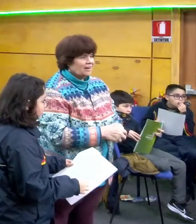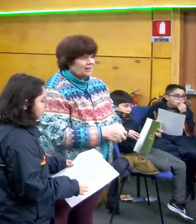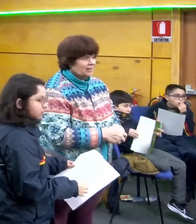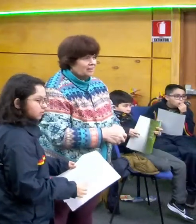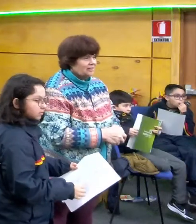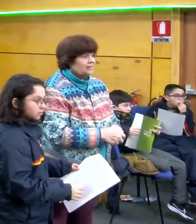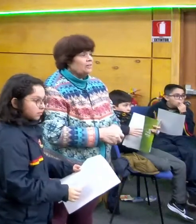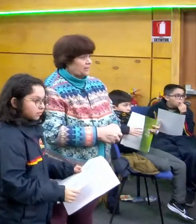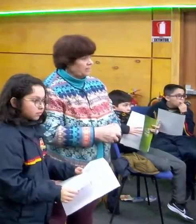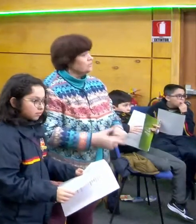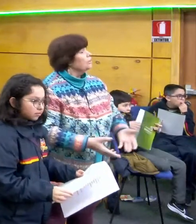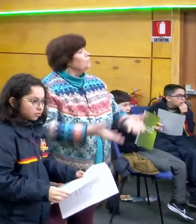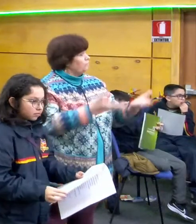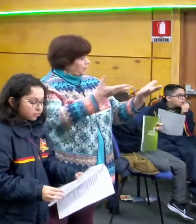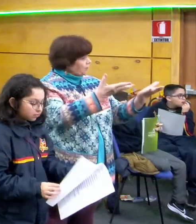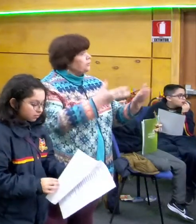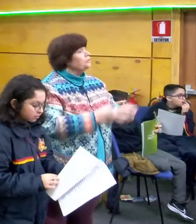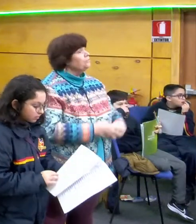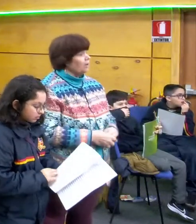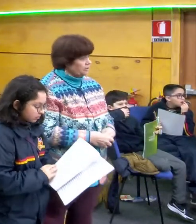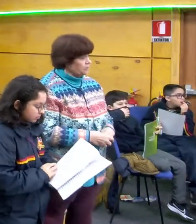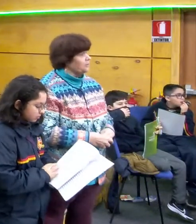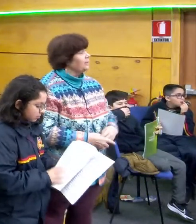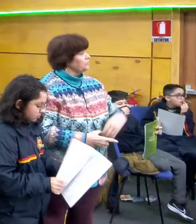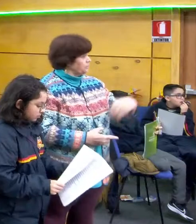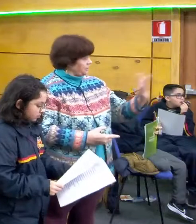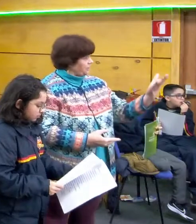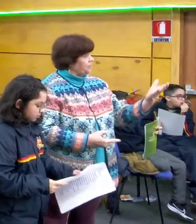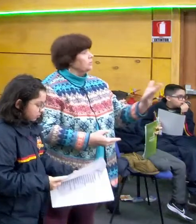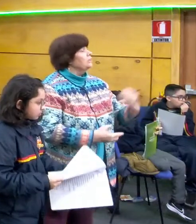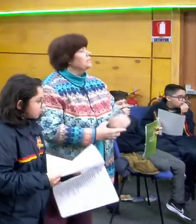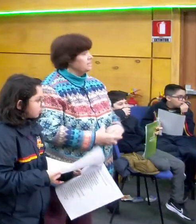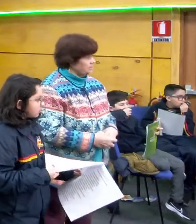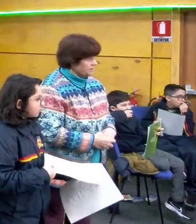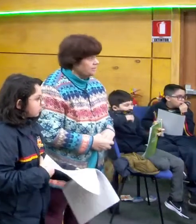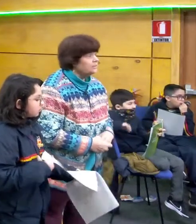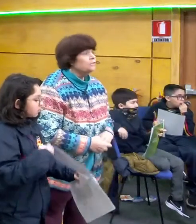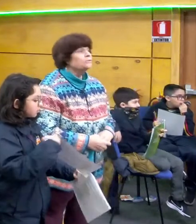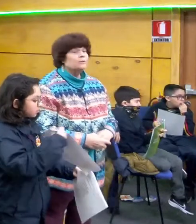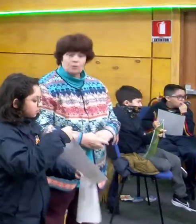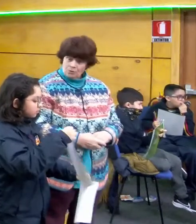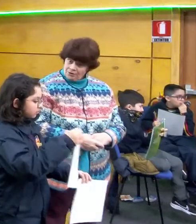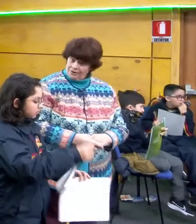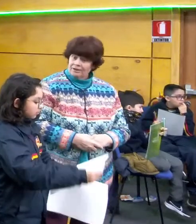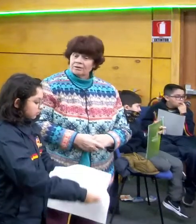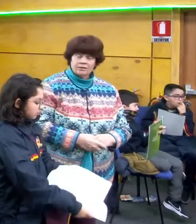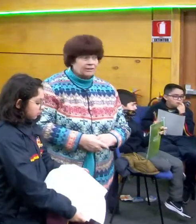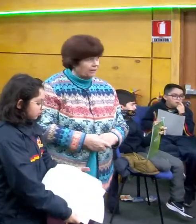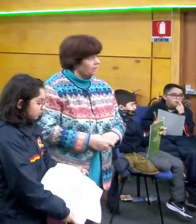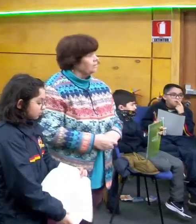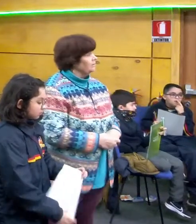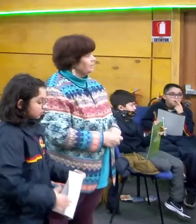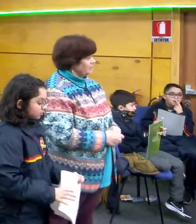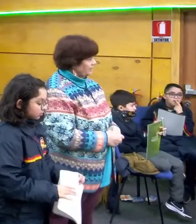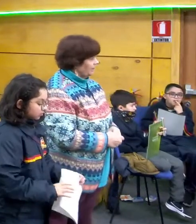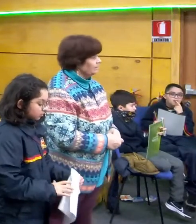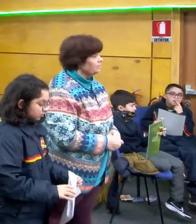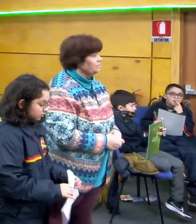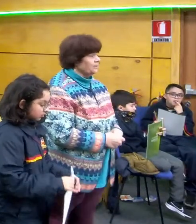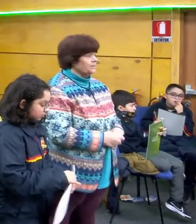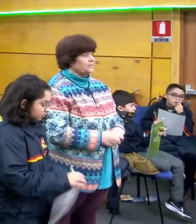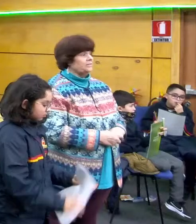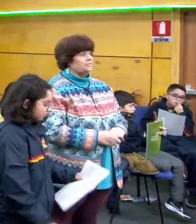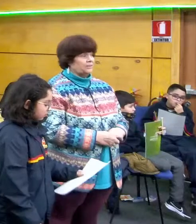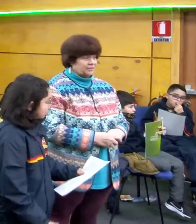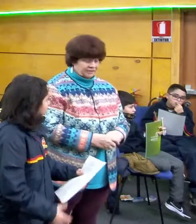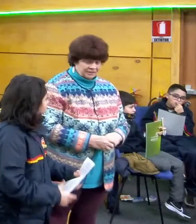The volume. Yes, very good volume. Yes, you can hear consistently through the whole thing. Yeah, yeah,